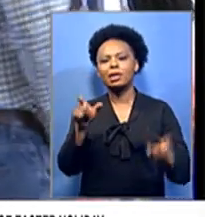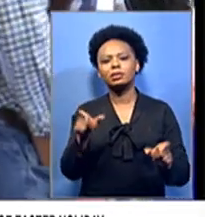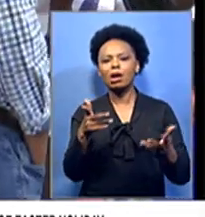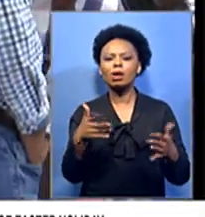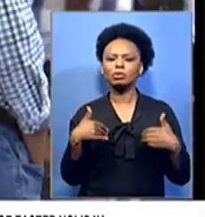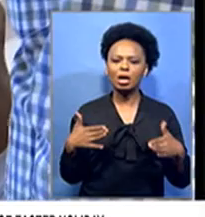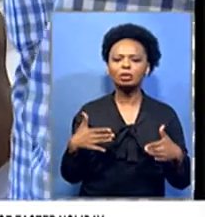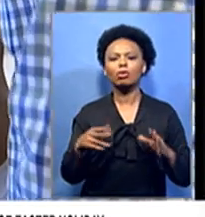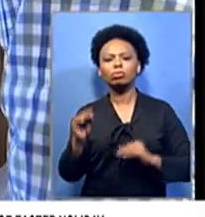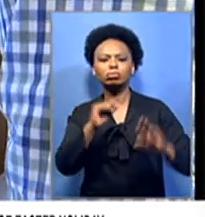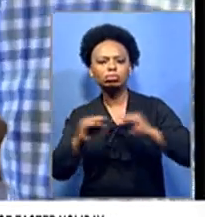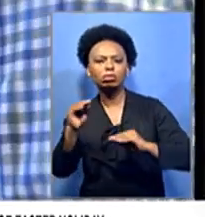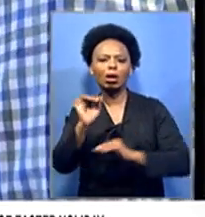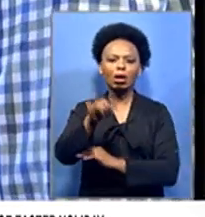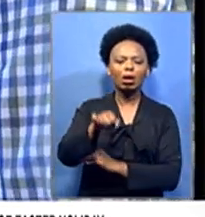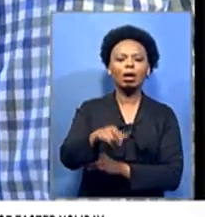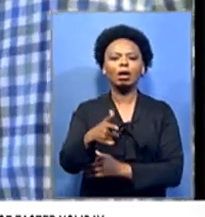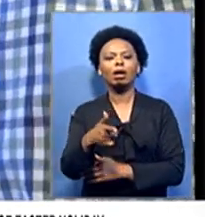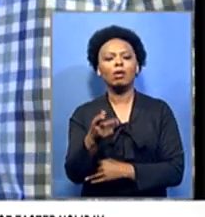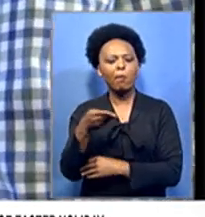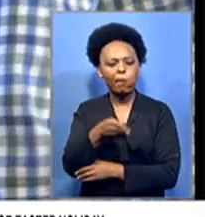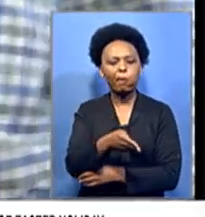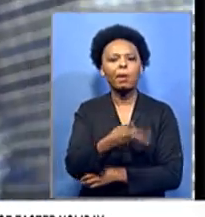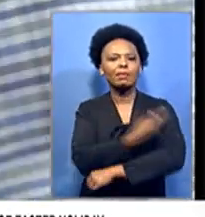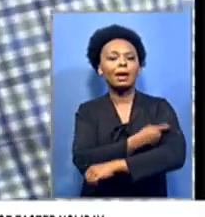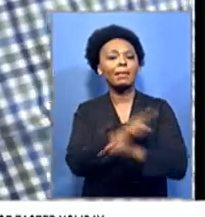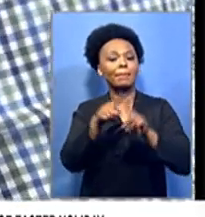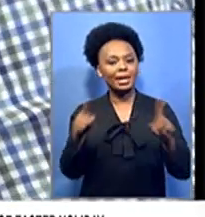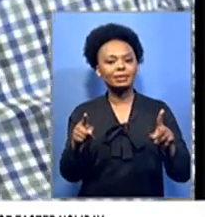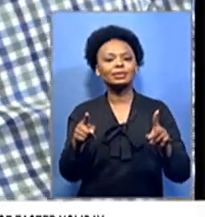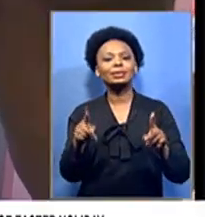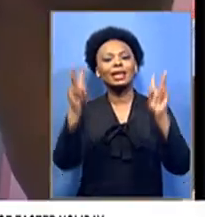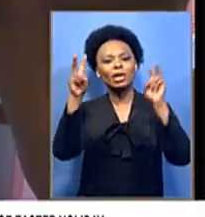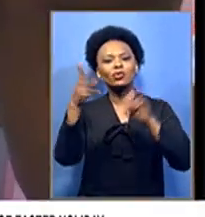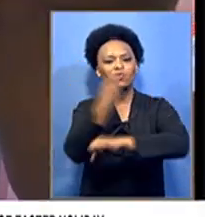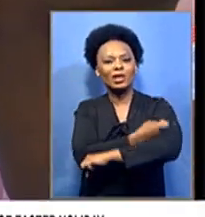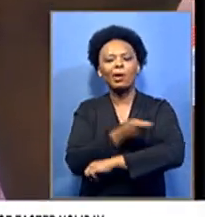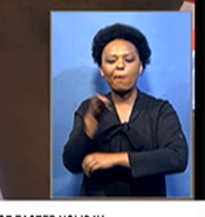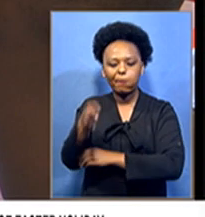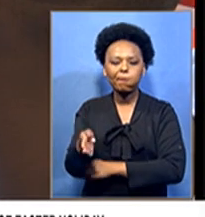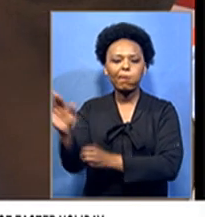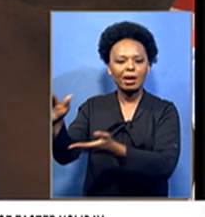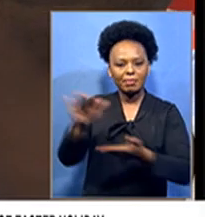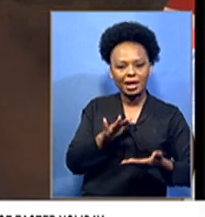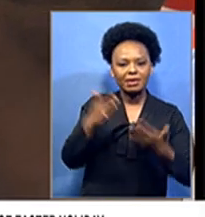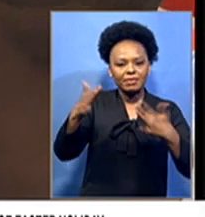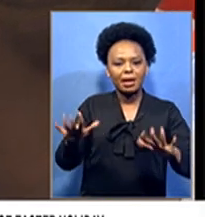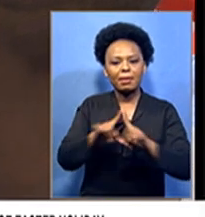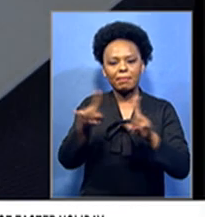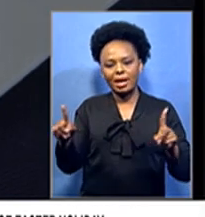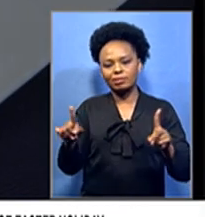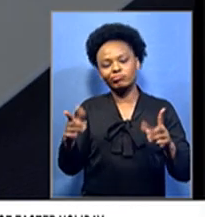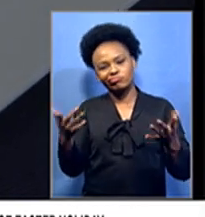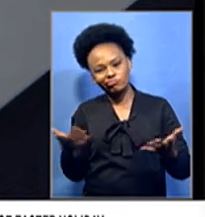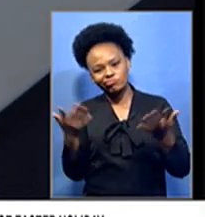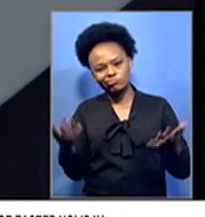about expiry date and so on. So the issue is that the vaccines were there, we were ready, we would have actually been able to finish the vaccination